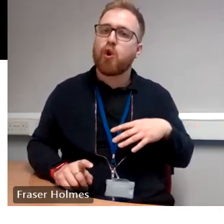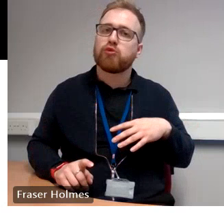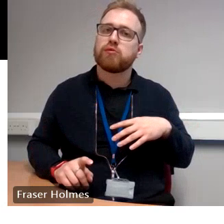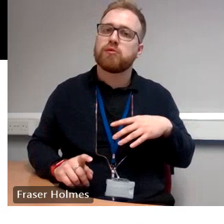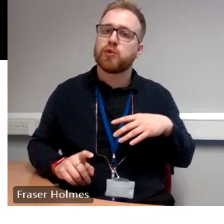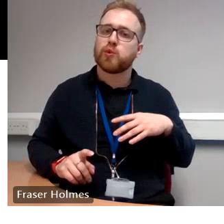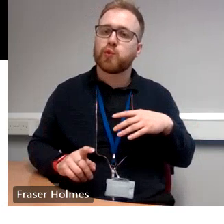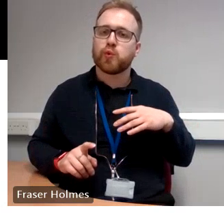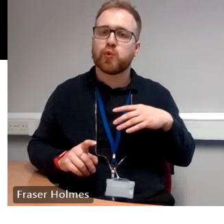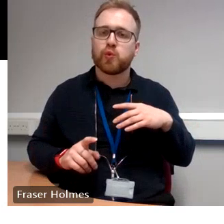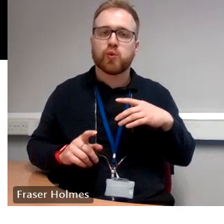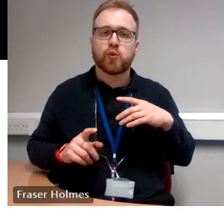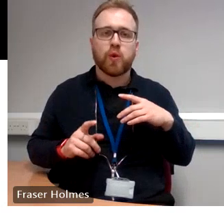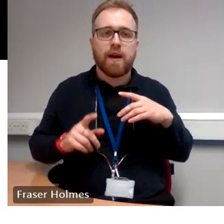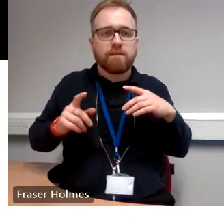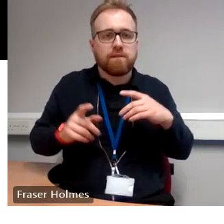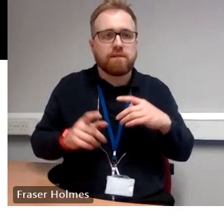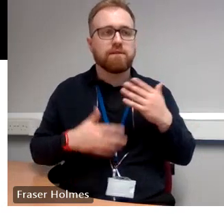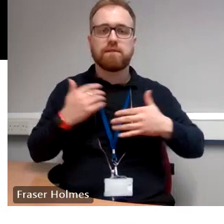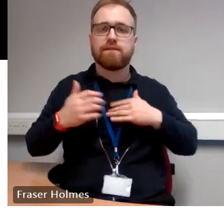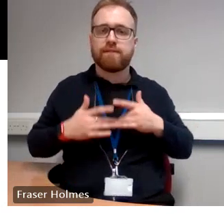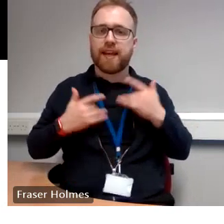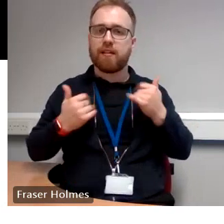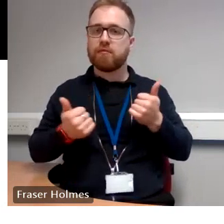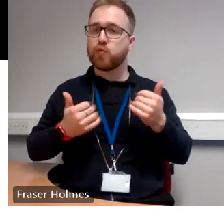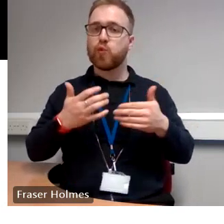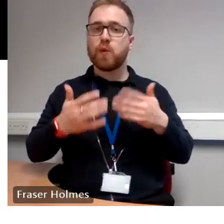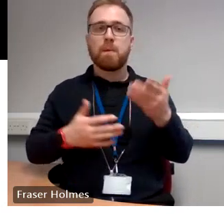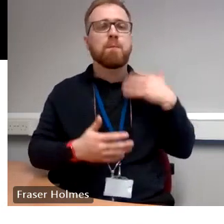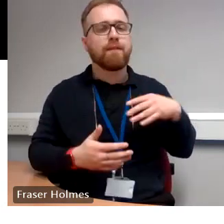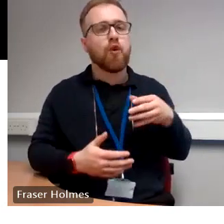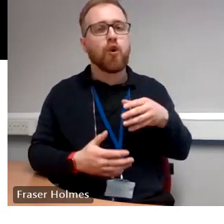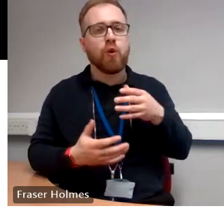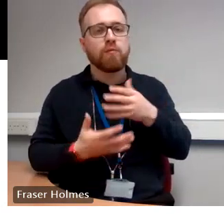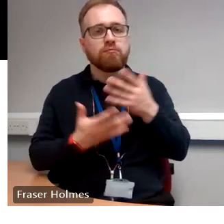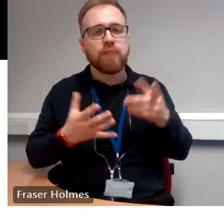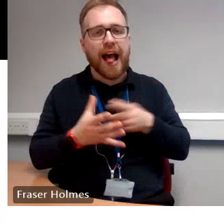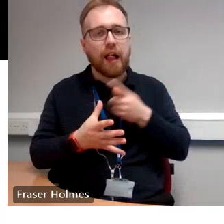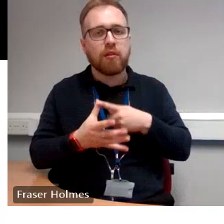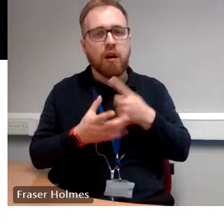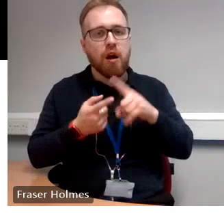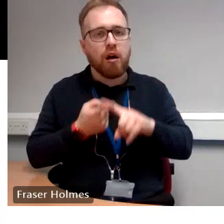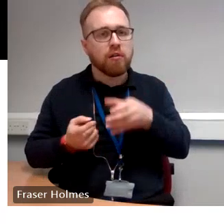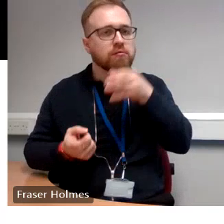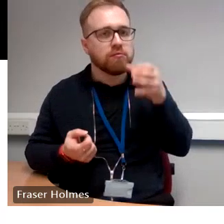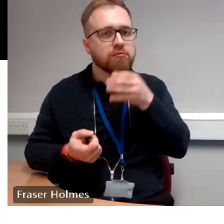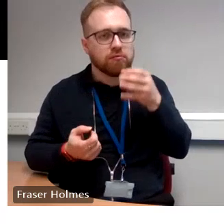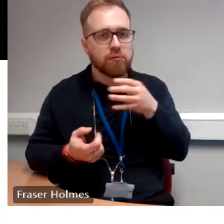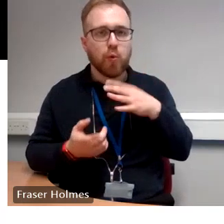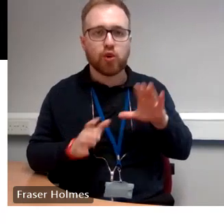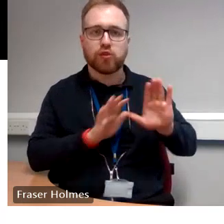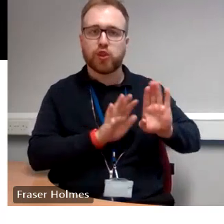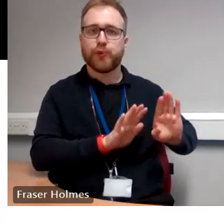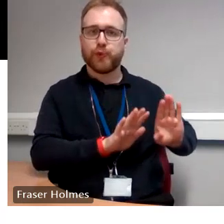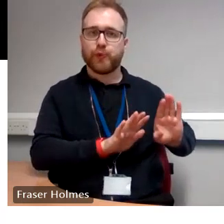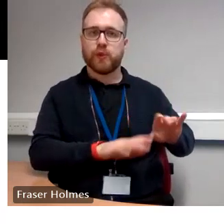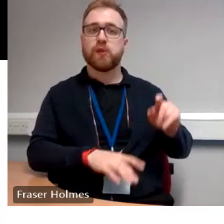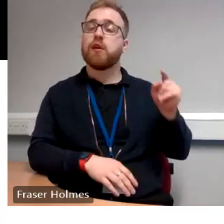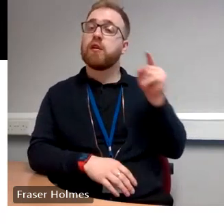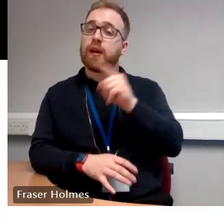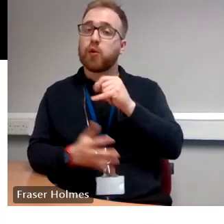his sobriety. He had previously been drinking very heavily and wanted to move away from that. So he came to the